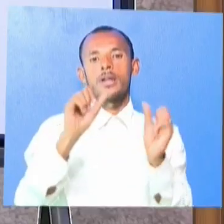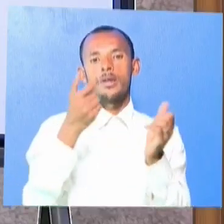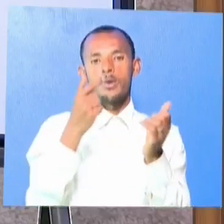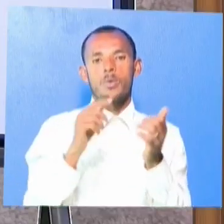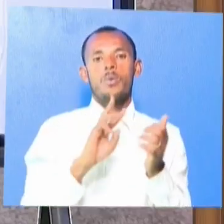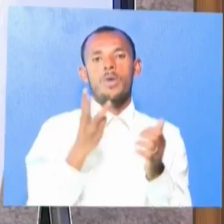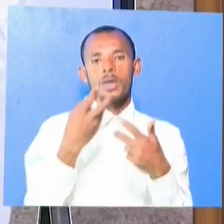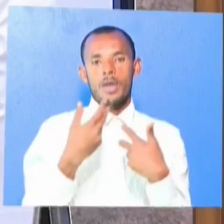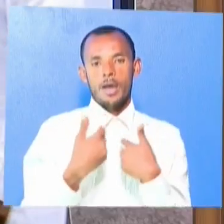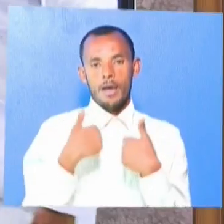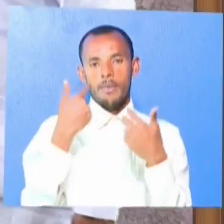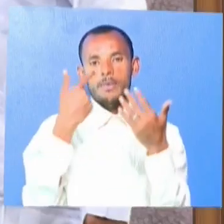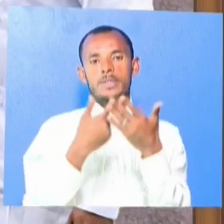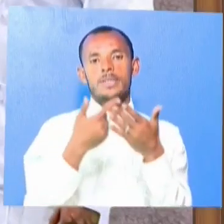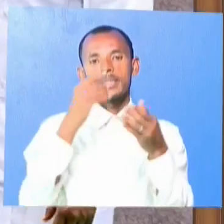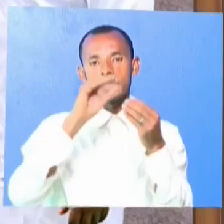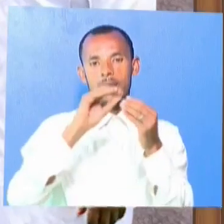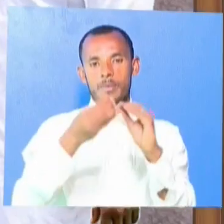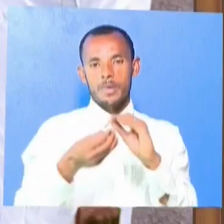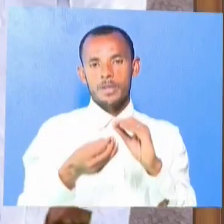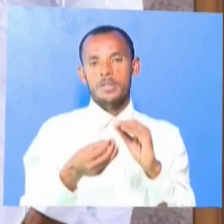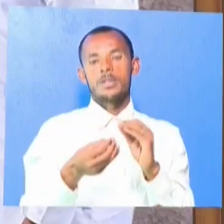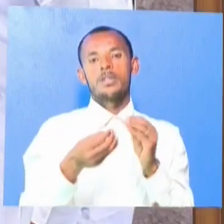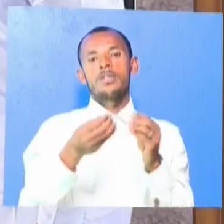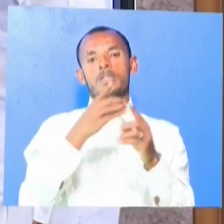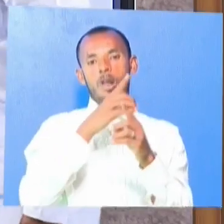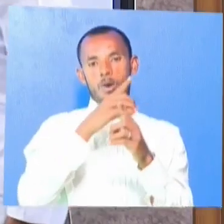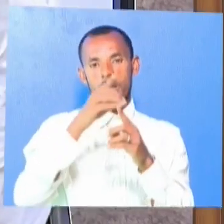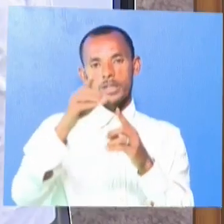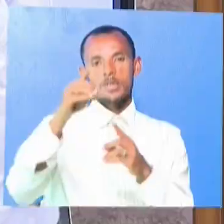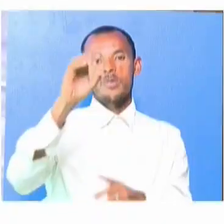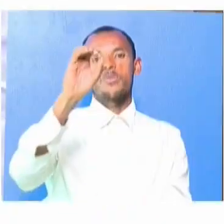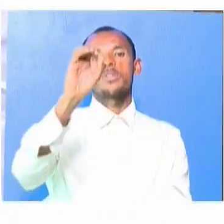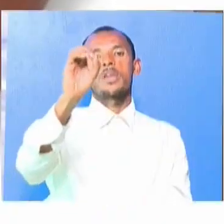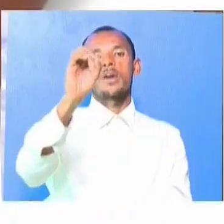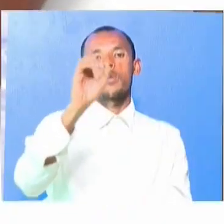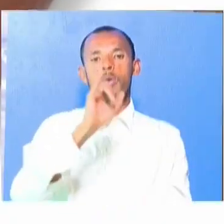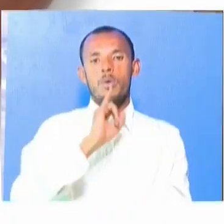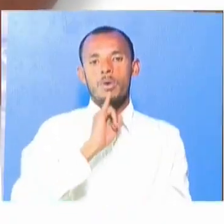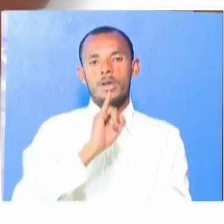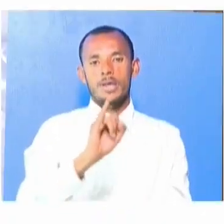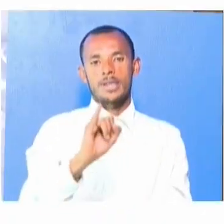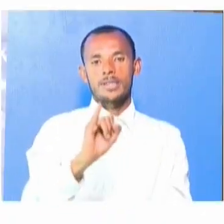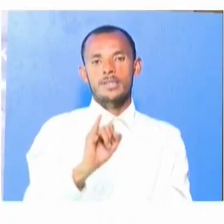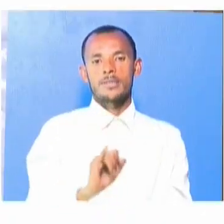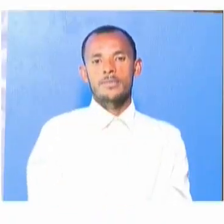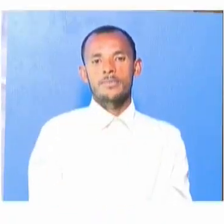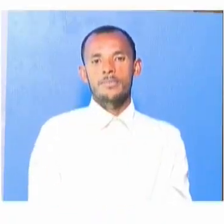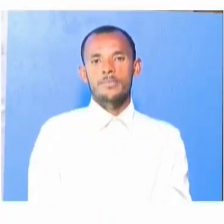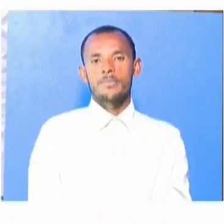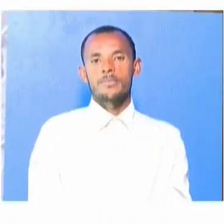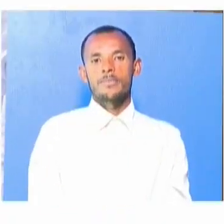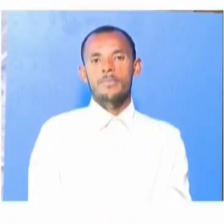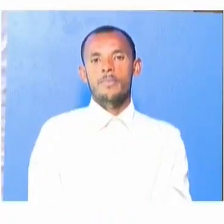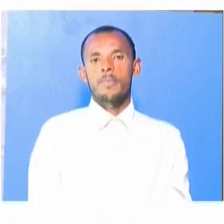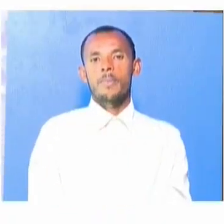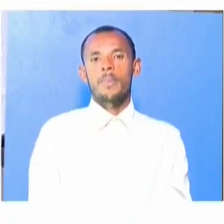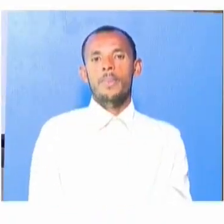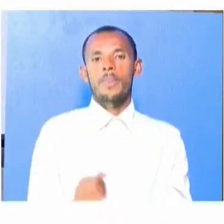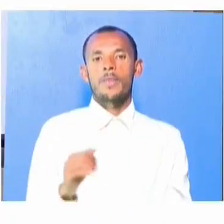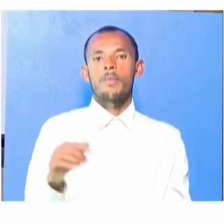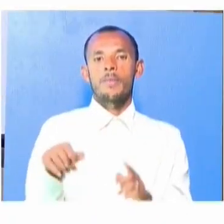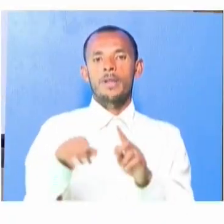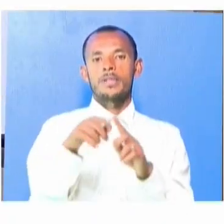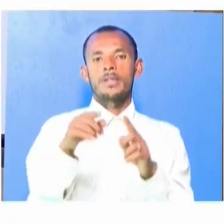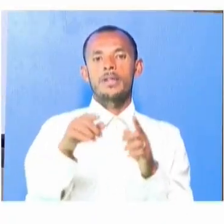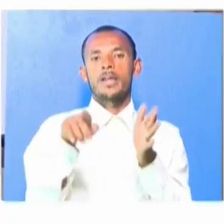numbers. So the location of 0 is here, and the location of